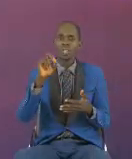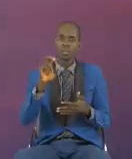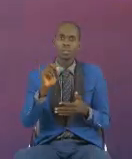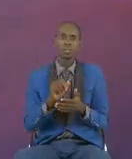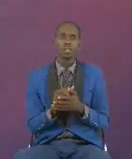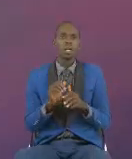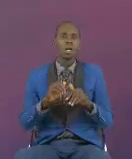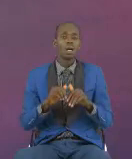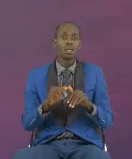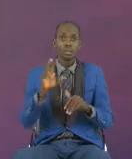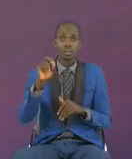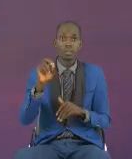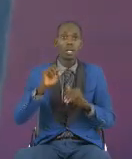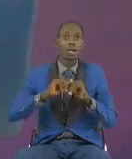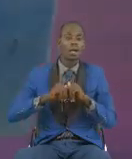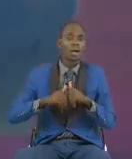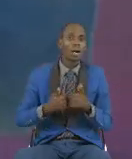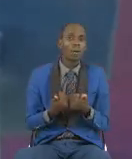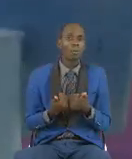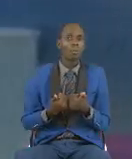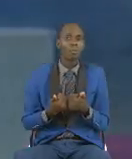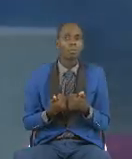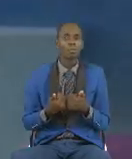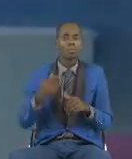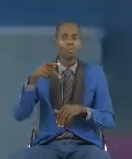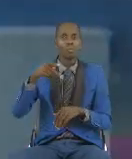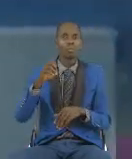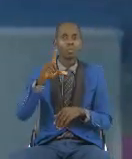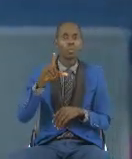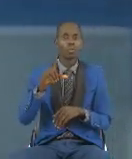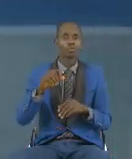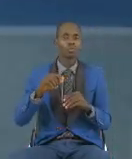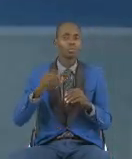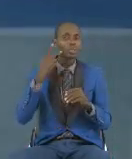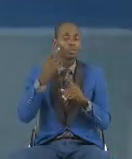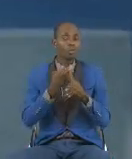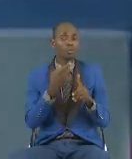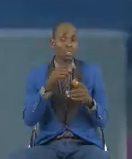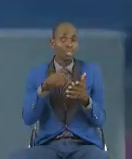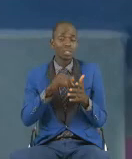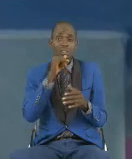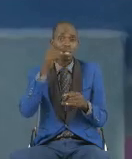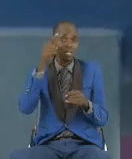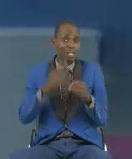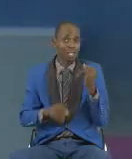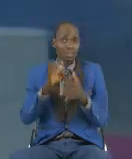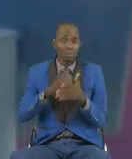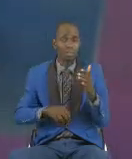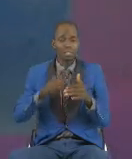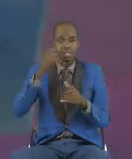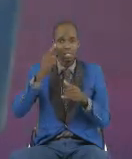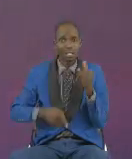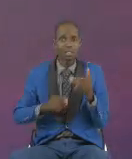Paul the apostle still continued. This is the very last chapter. And these are the very last verses. And it says, and